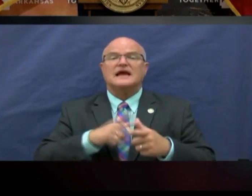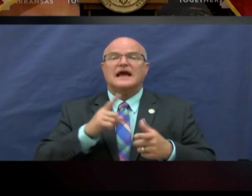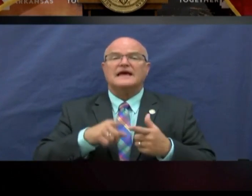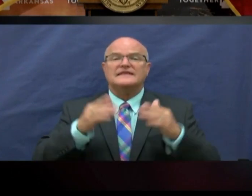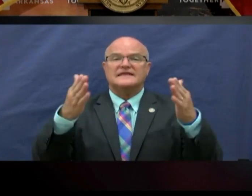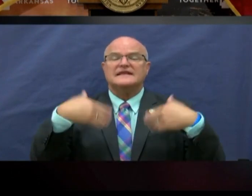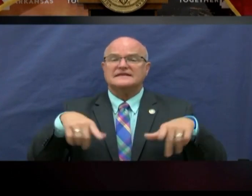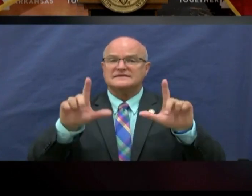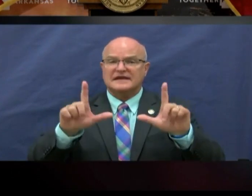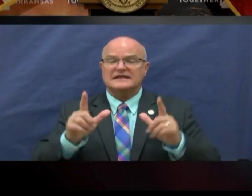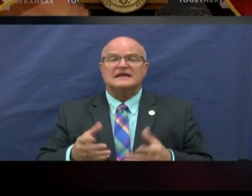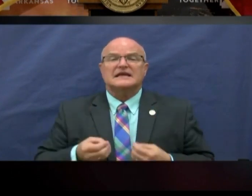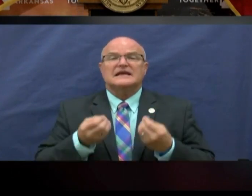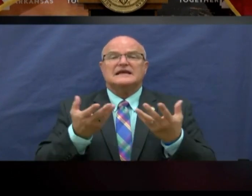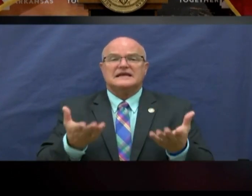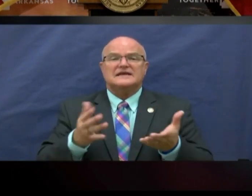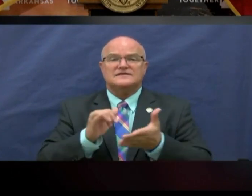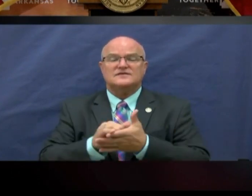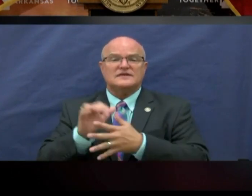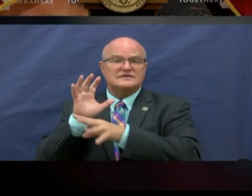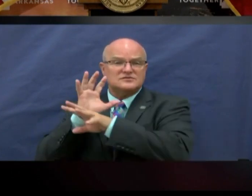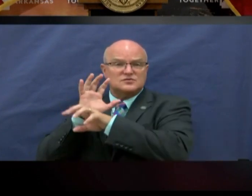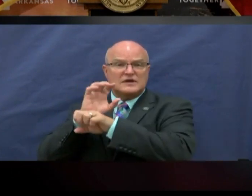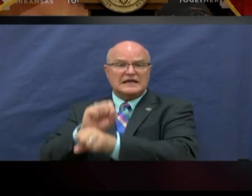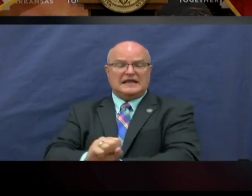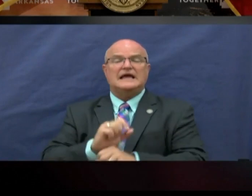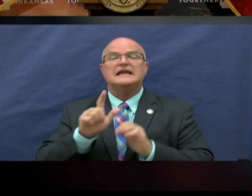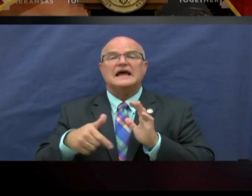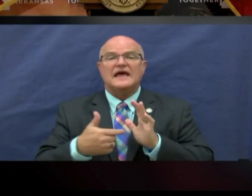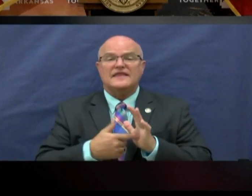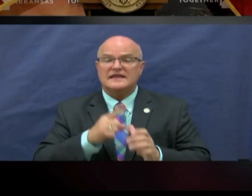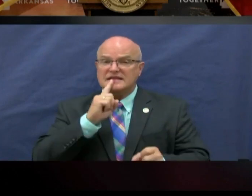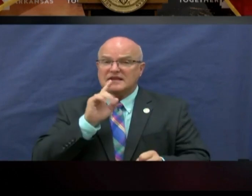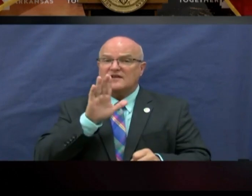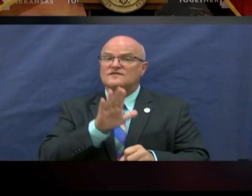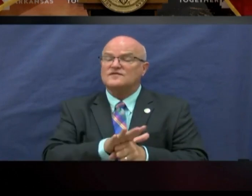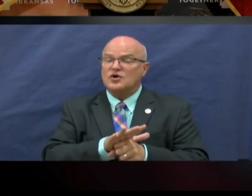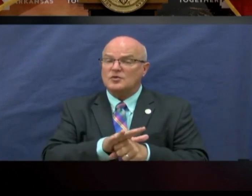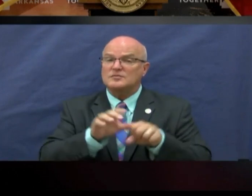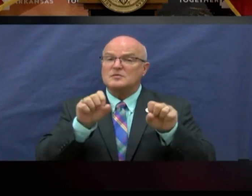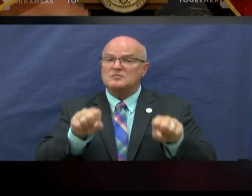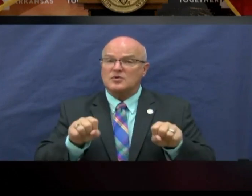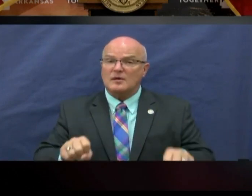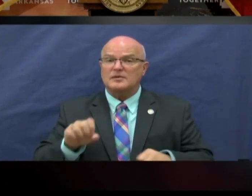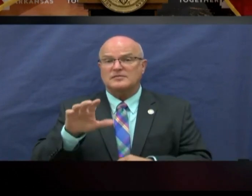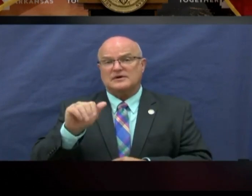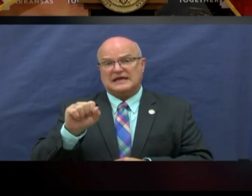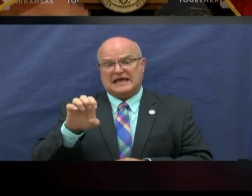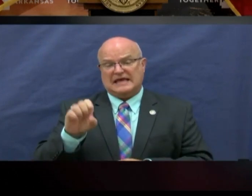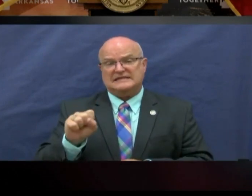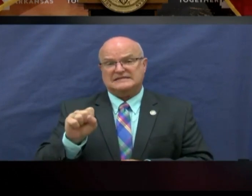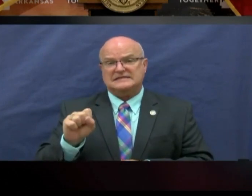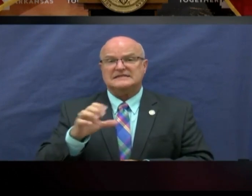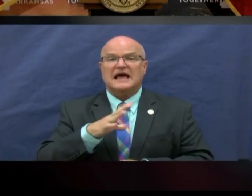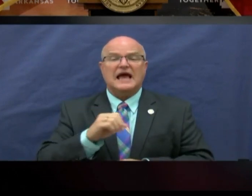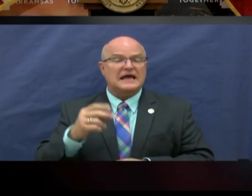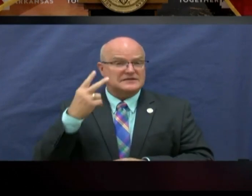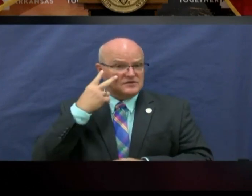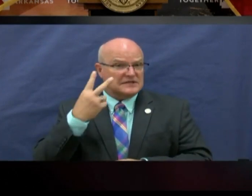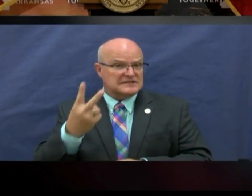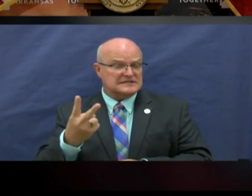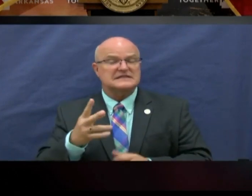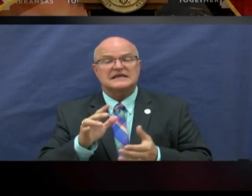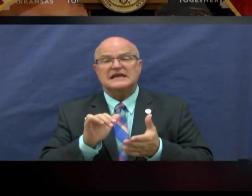the next one that gives you the trend line, and this is of confirmed and probable cases. And you can see